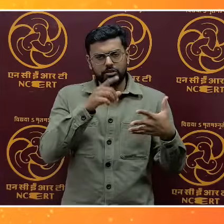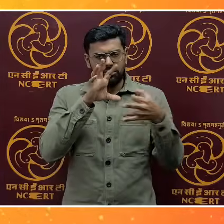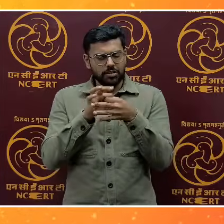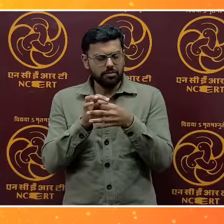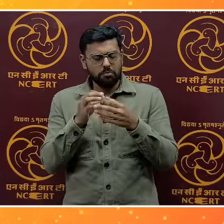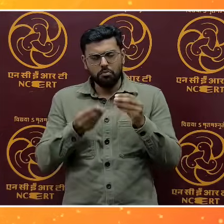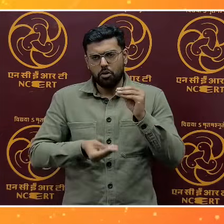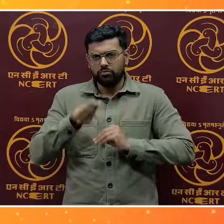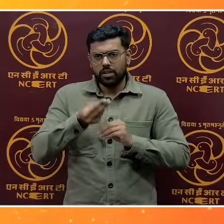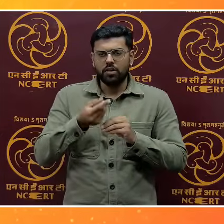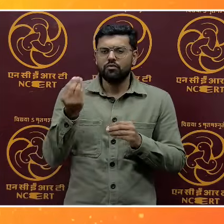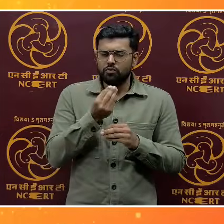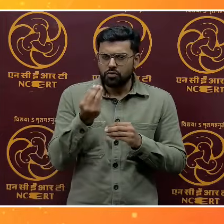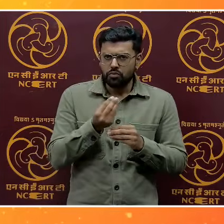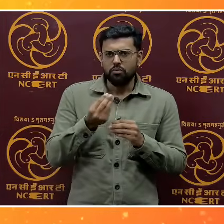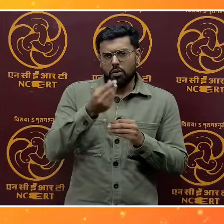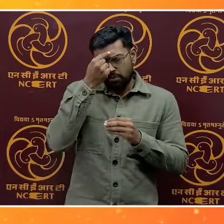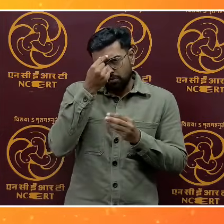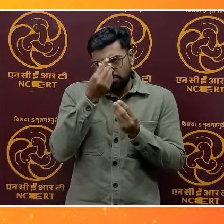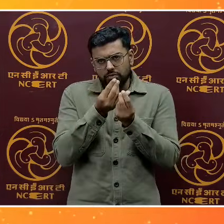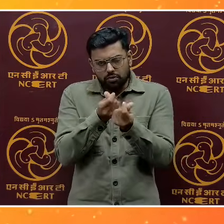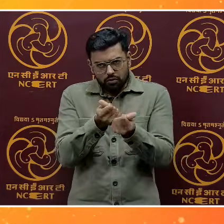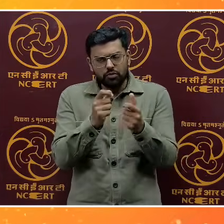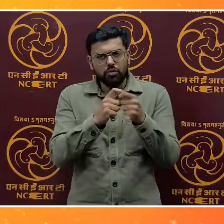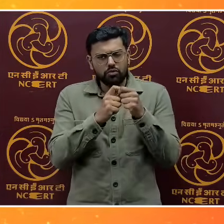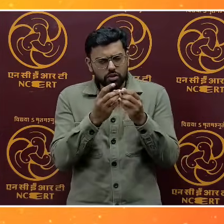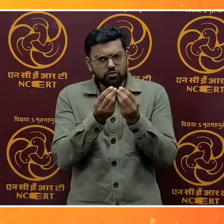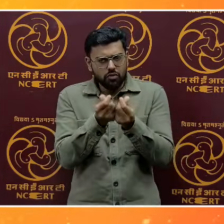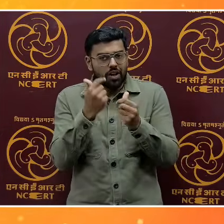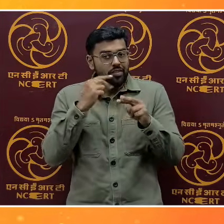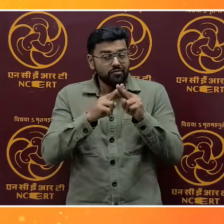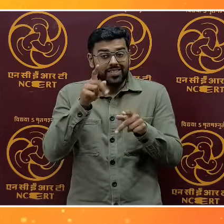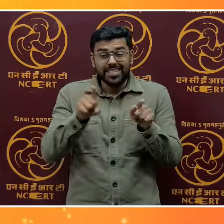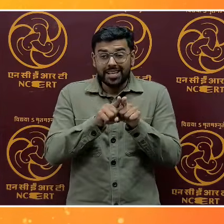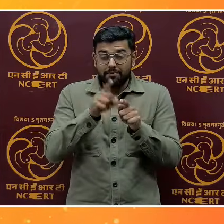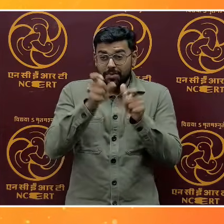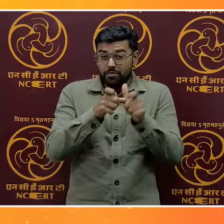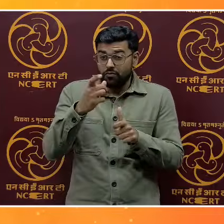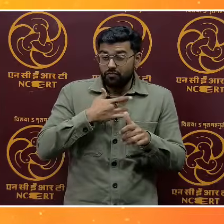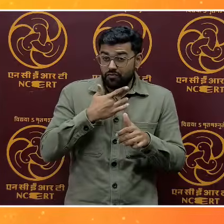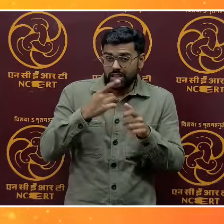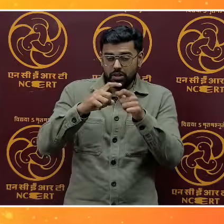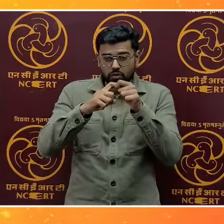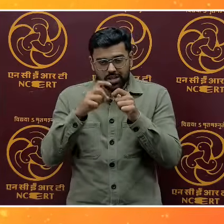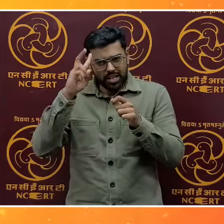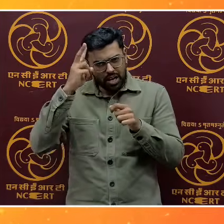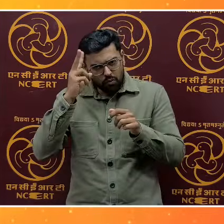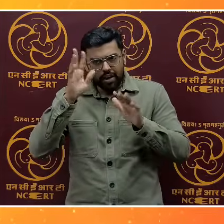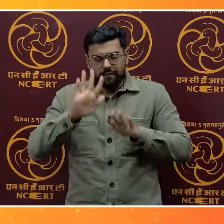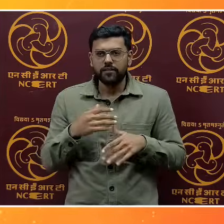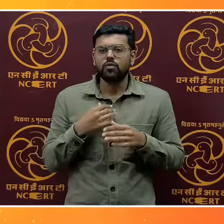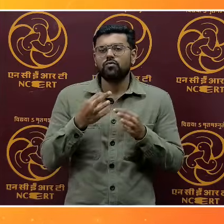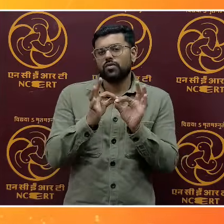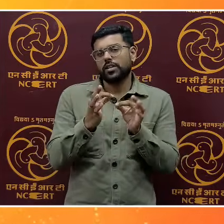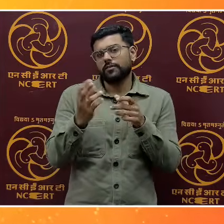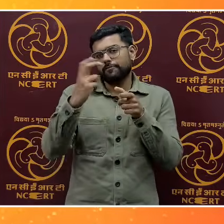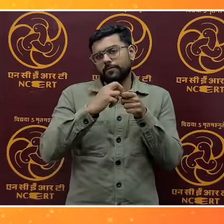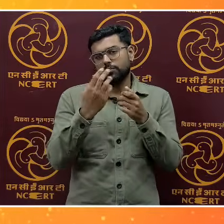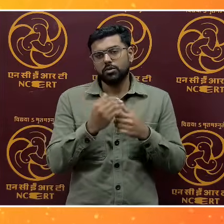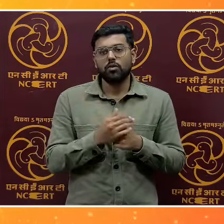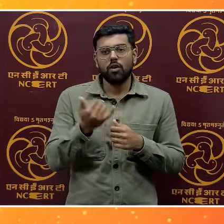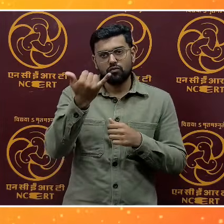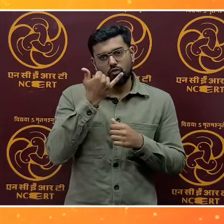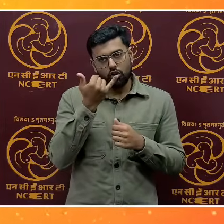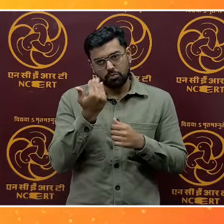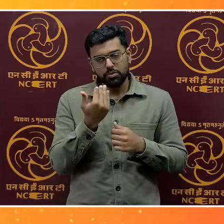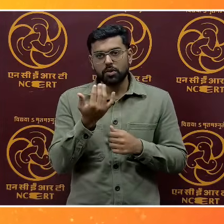are going to solve a few questions regarding the same. If you have any questions, any queries, please feel free to reach out to us. You can either call us